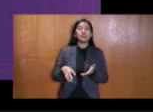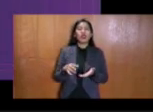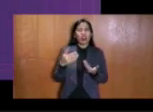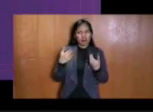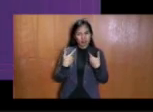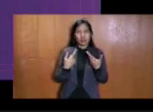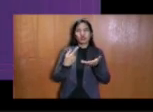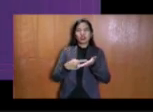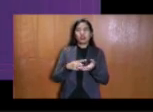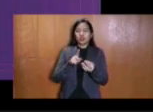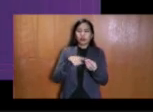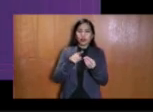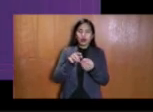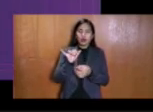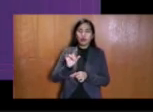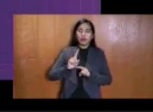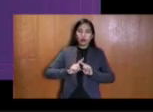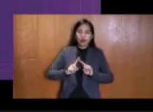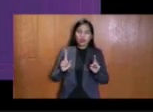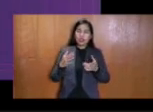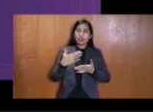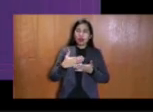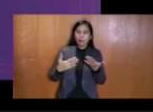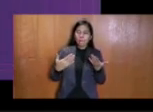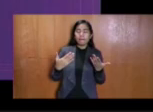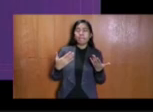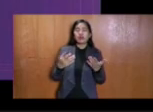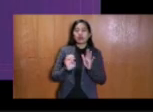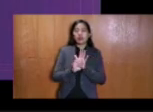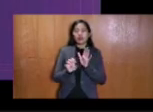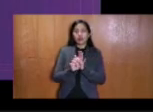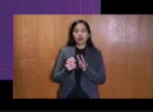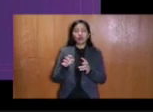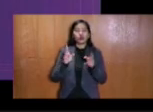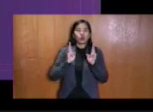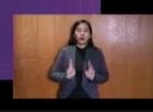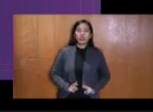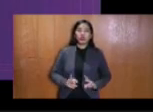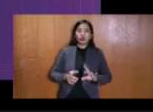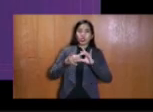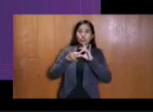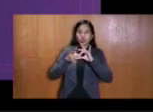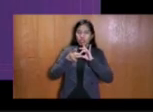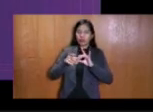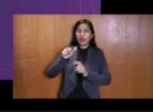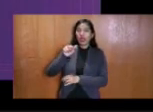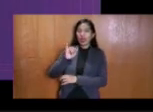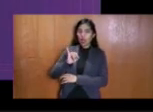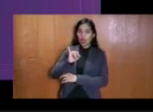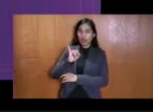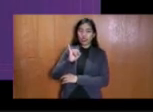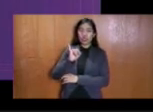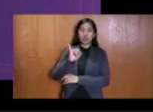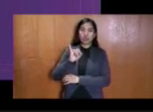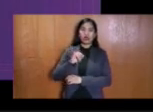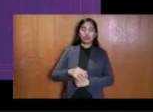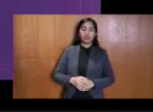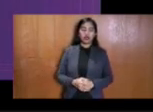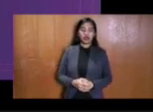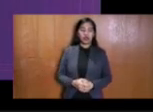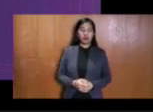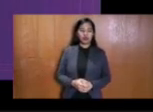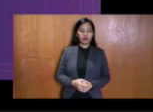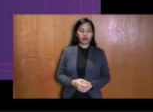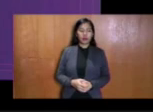that, but in some areas of human relationships, AI is showing to be